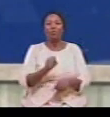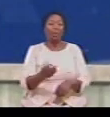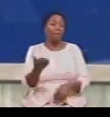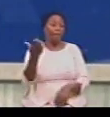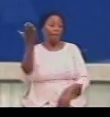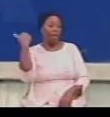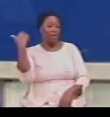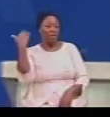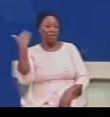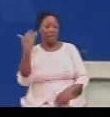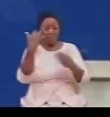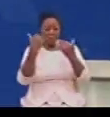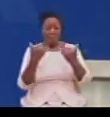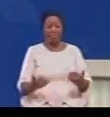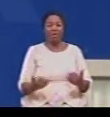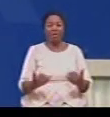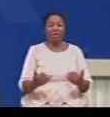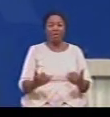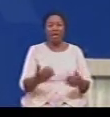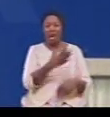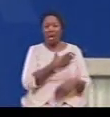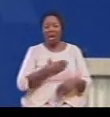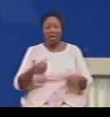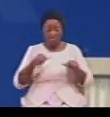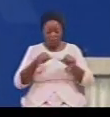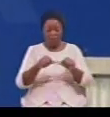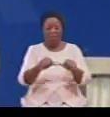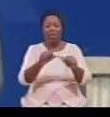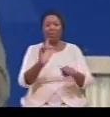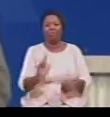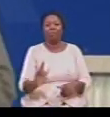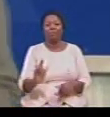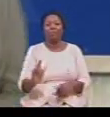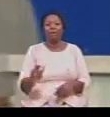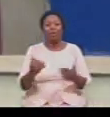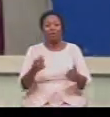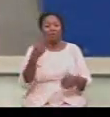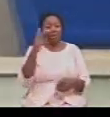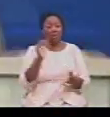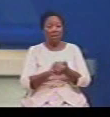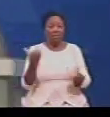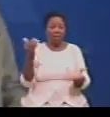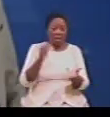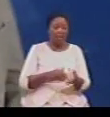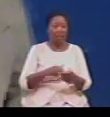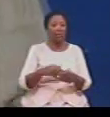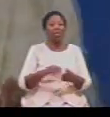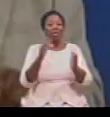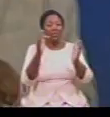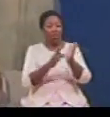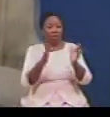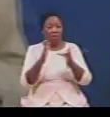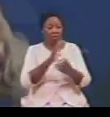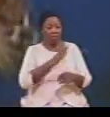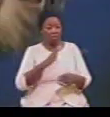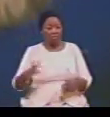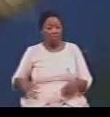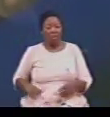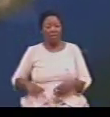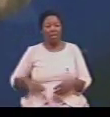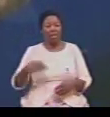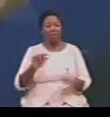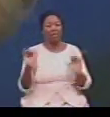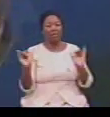past, present, and perpetually. Look at that again. Jesus Christ,